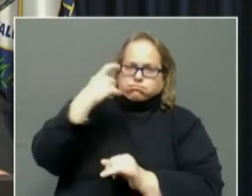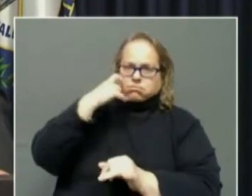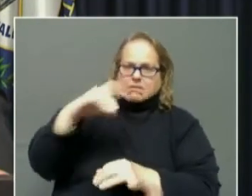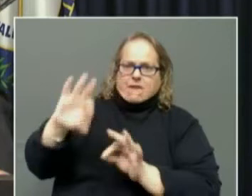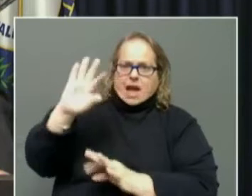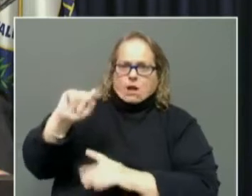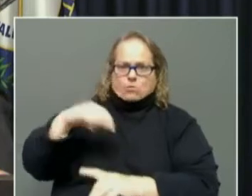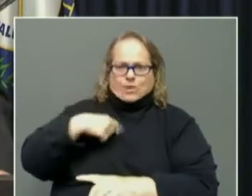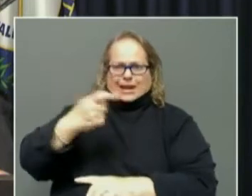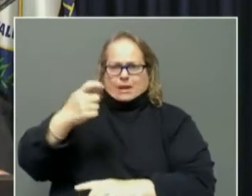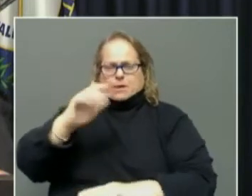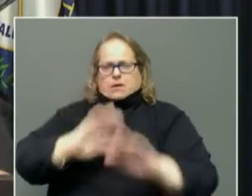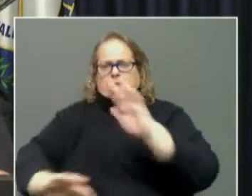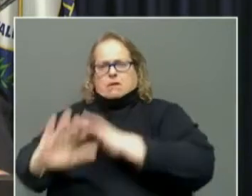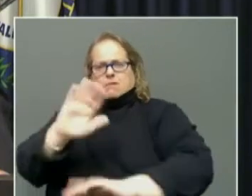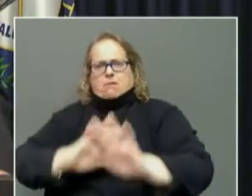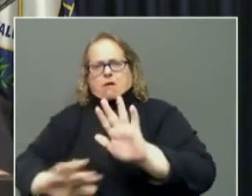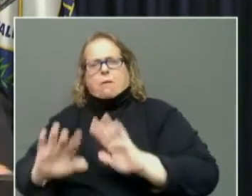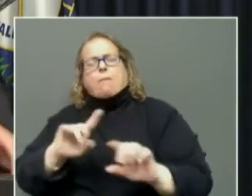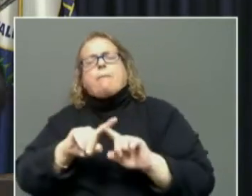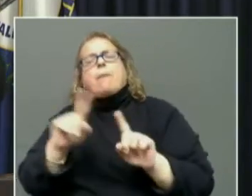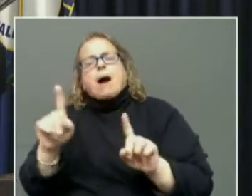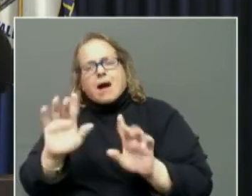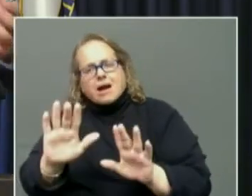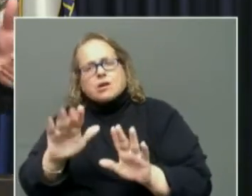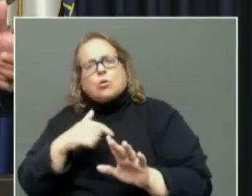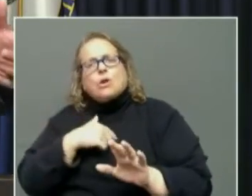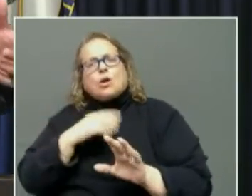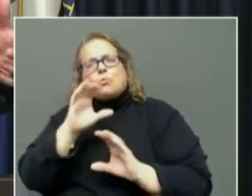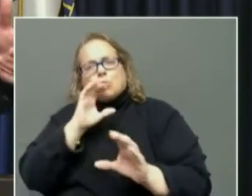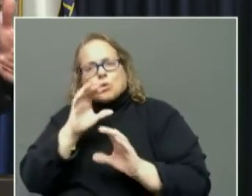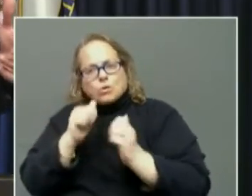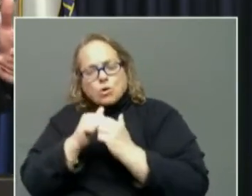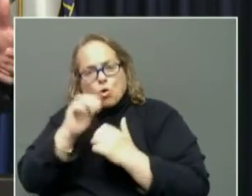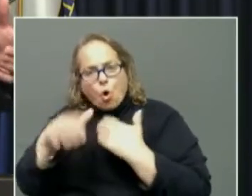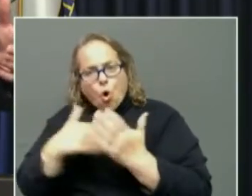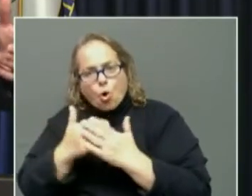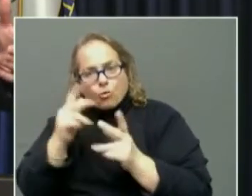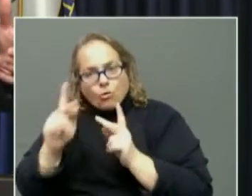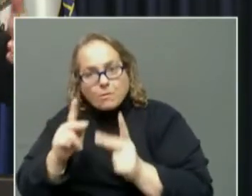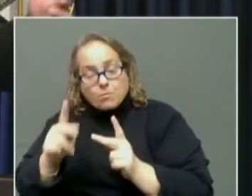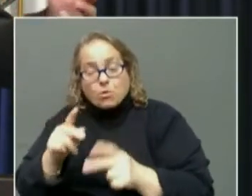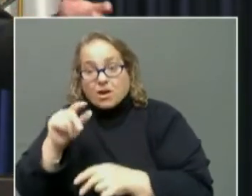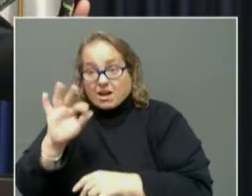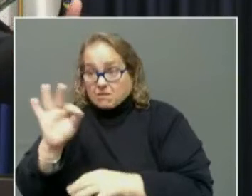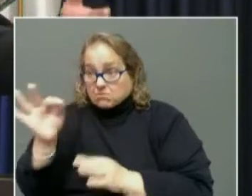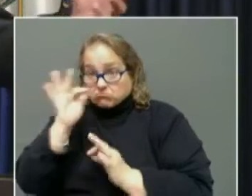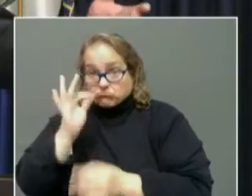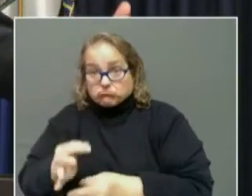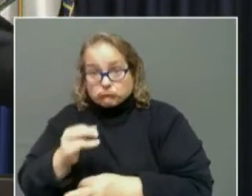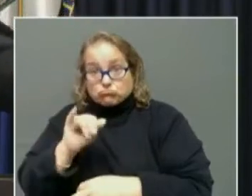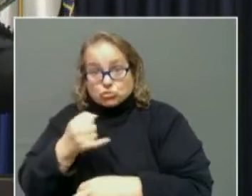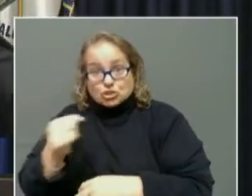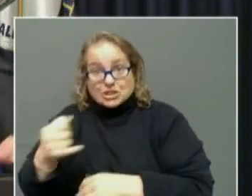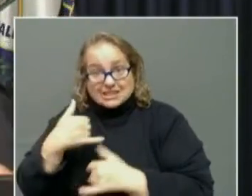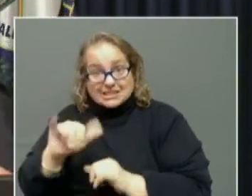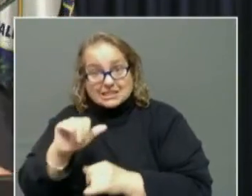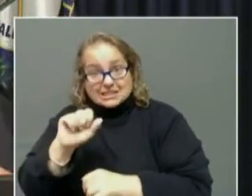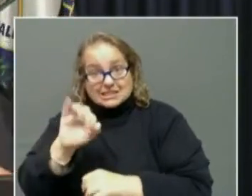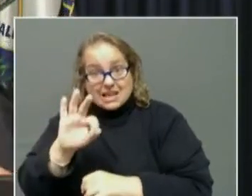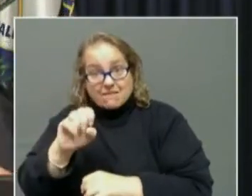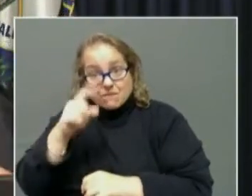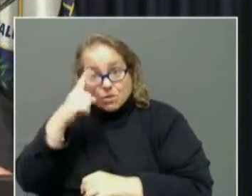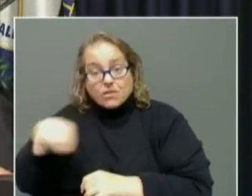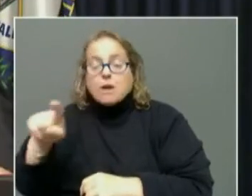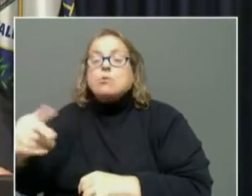we've communicated with all those individuals. If it's ruled that J&J is still safe for them, they'll have that